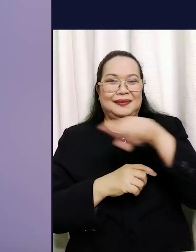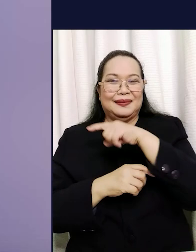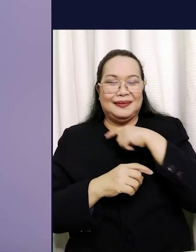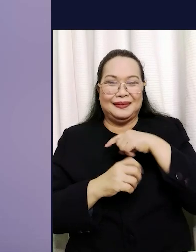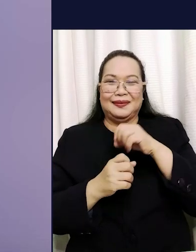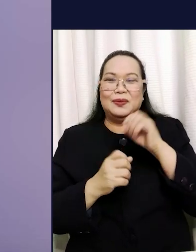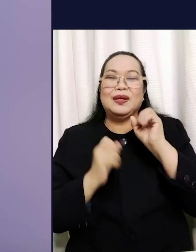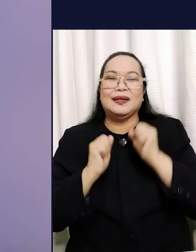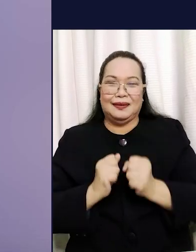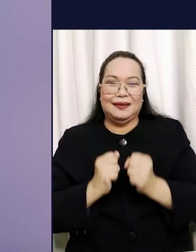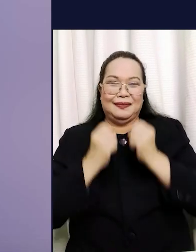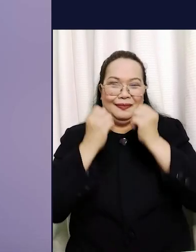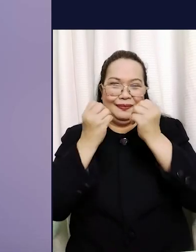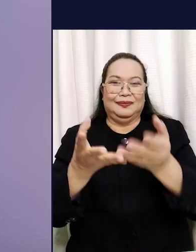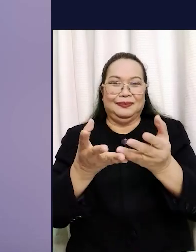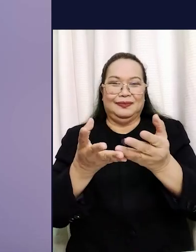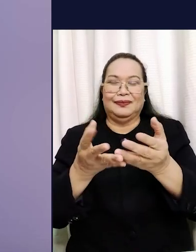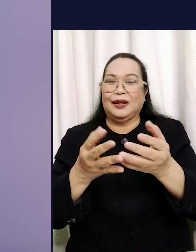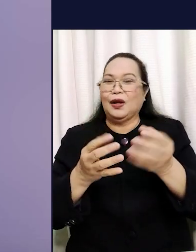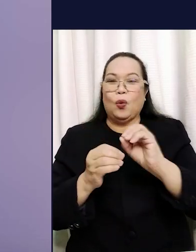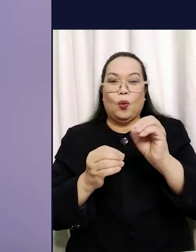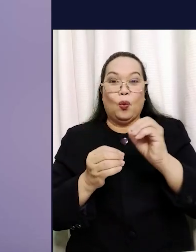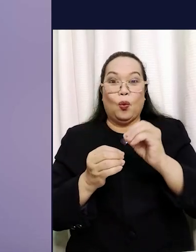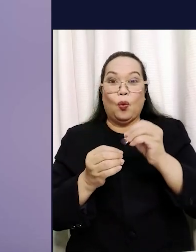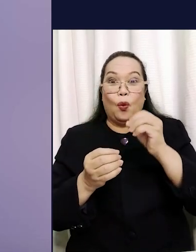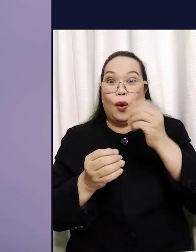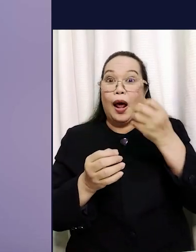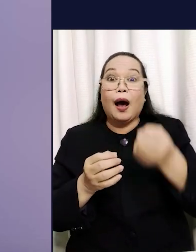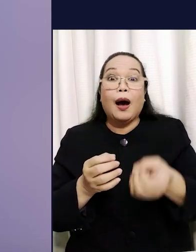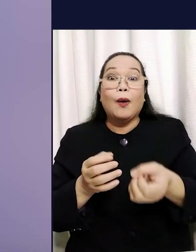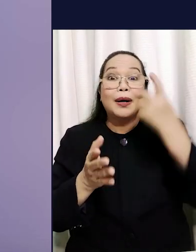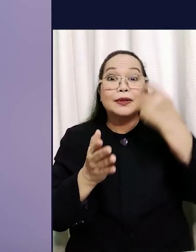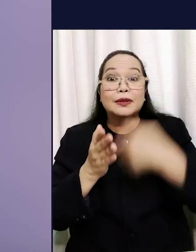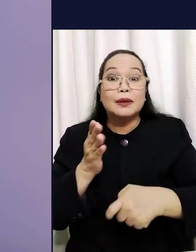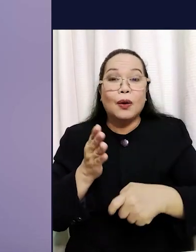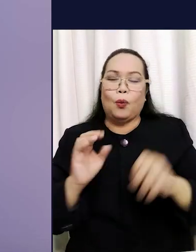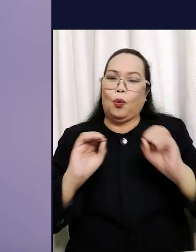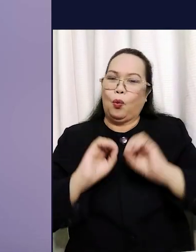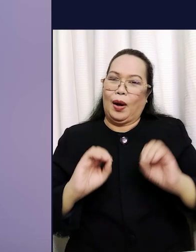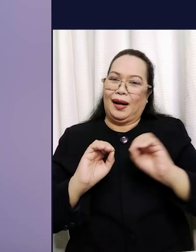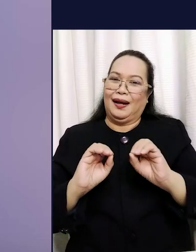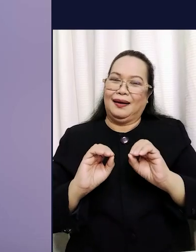anything, and it is permanent.